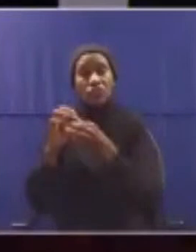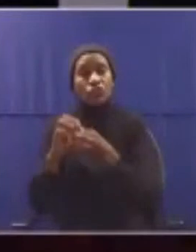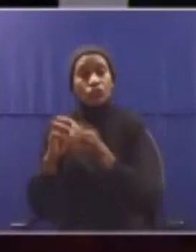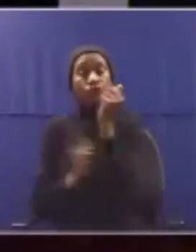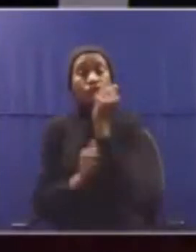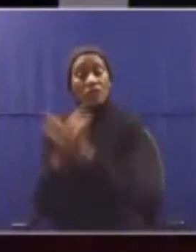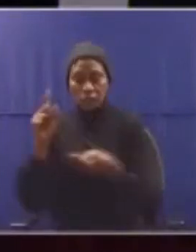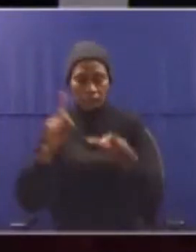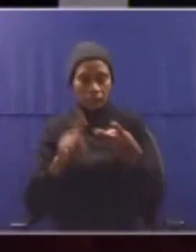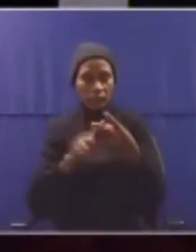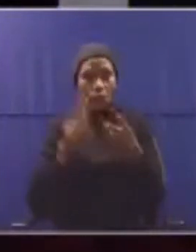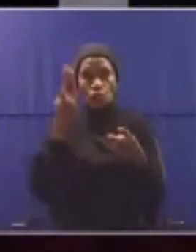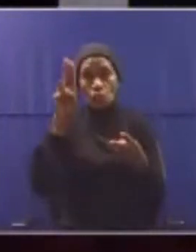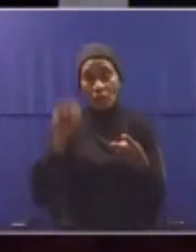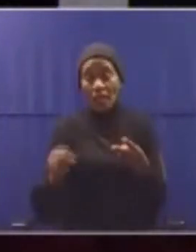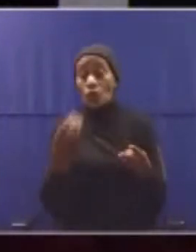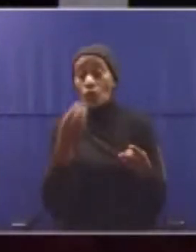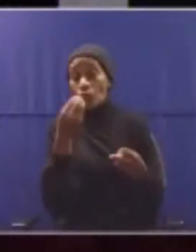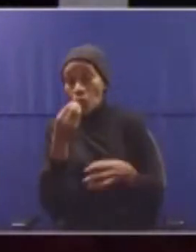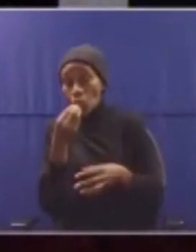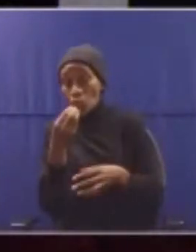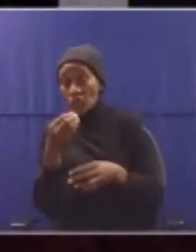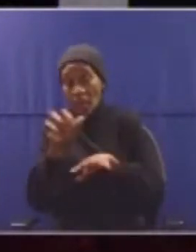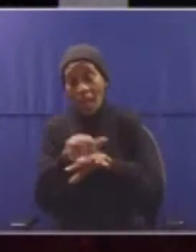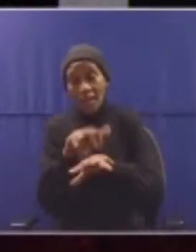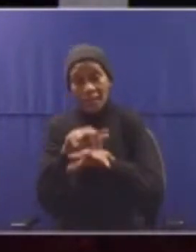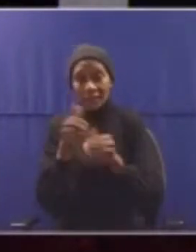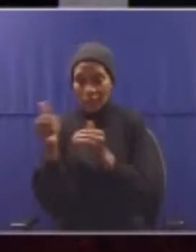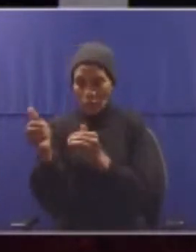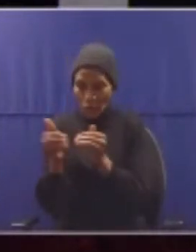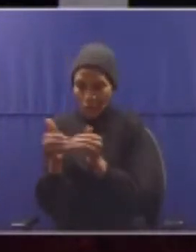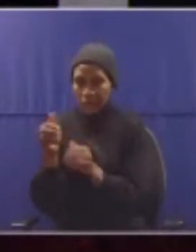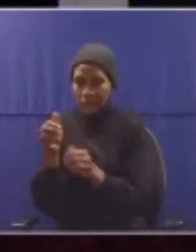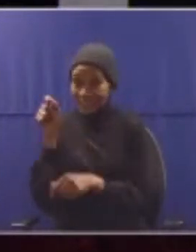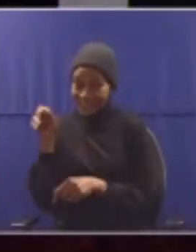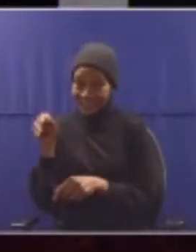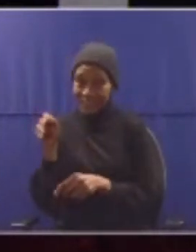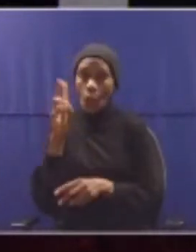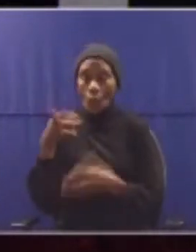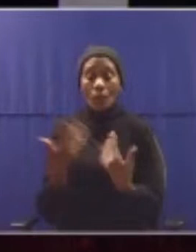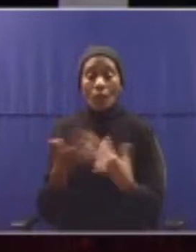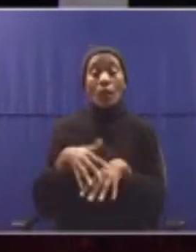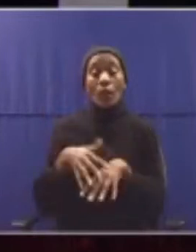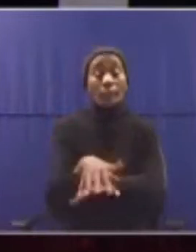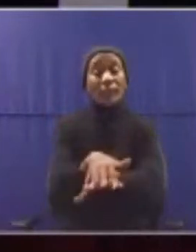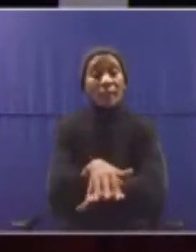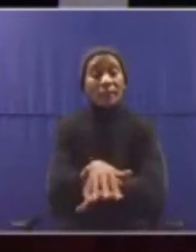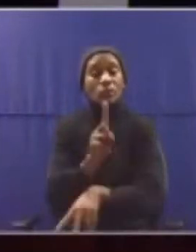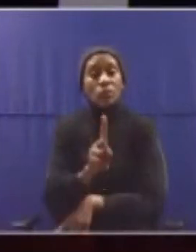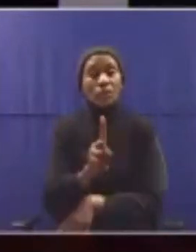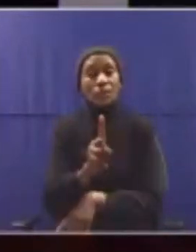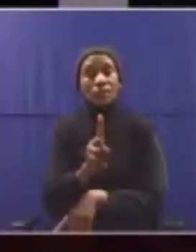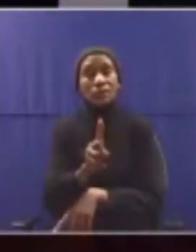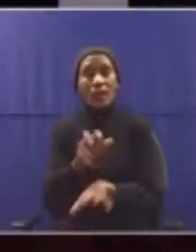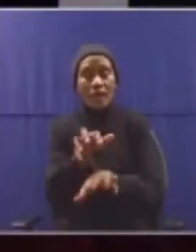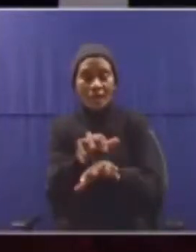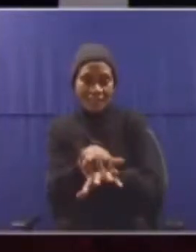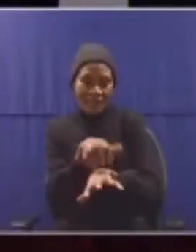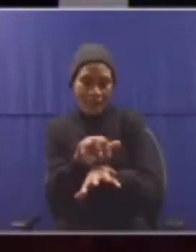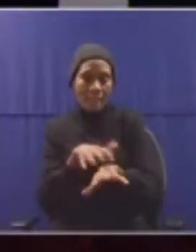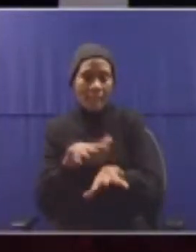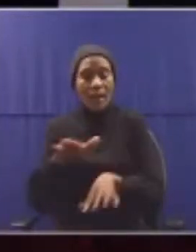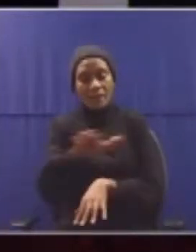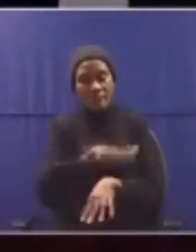the United Nations Food and Agricultural Organization for the implementation of the farmer